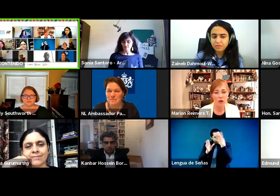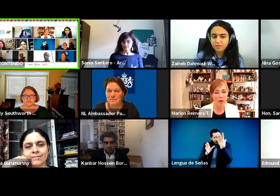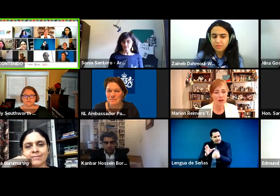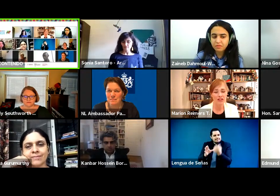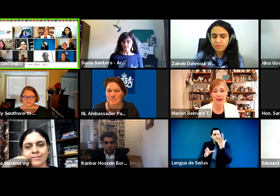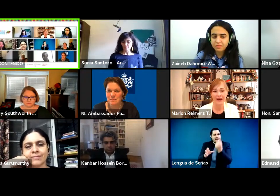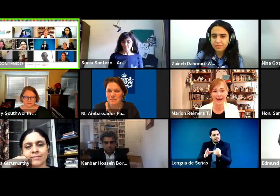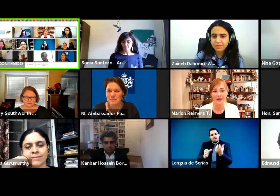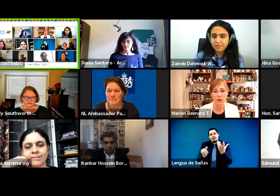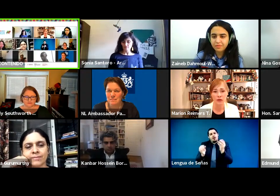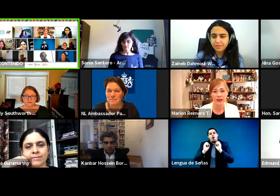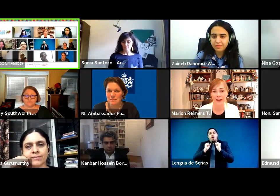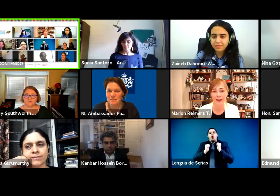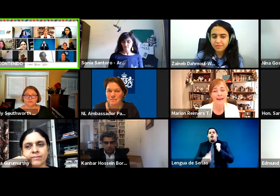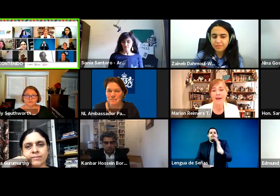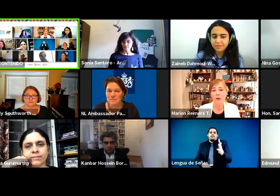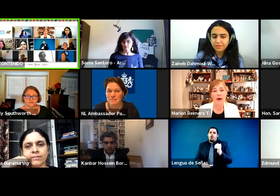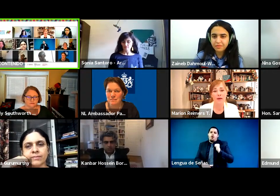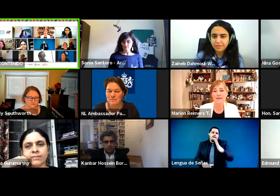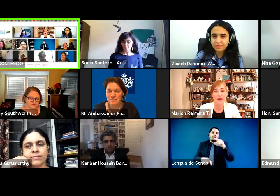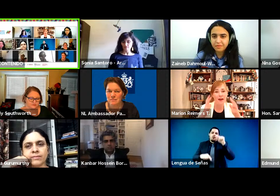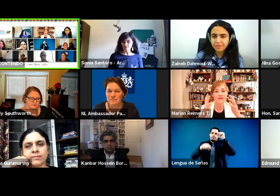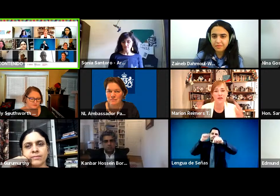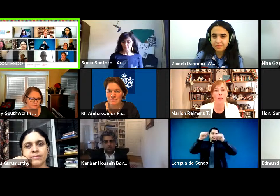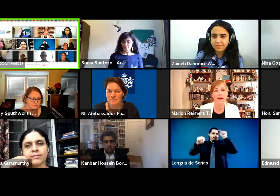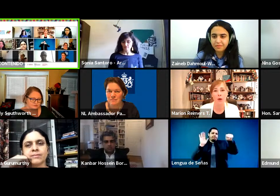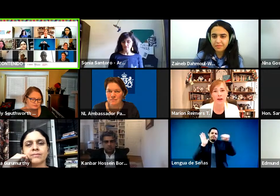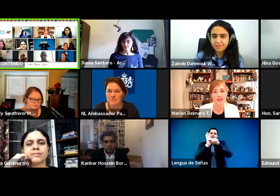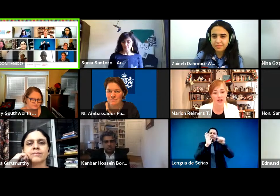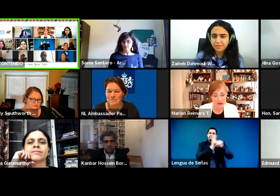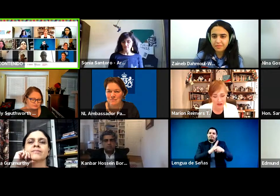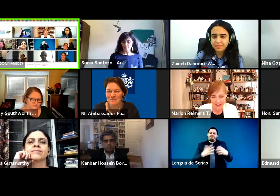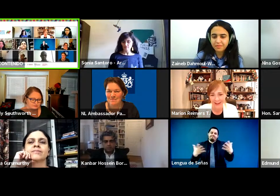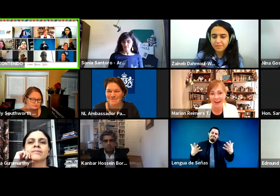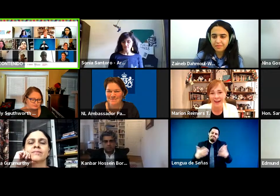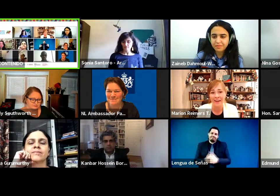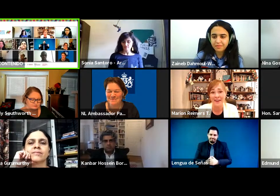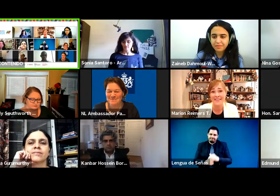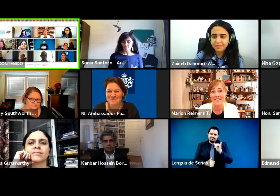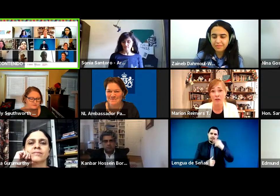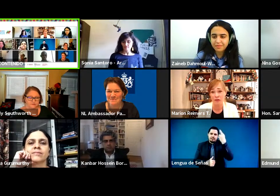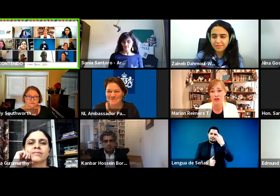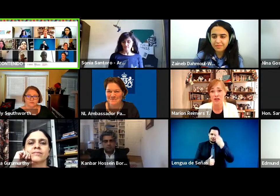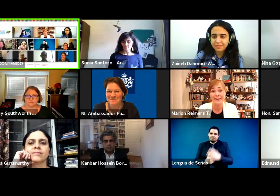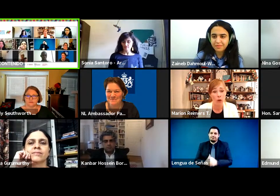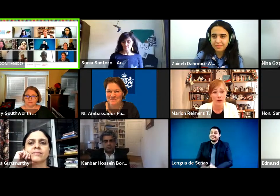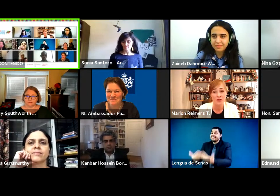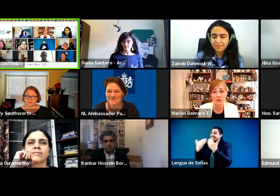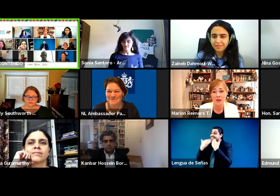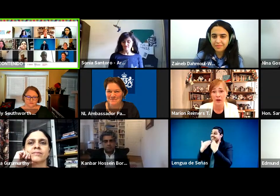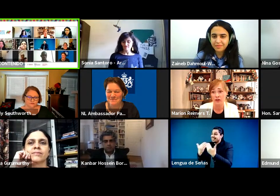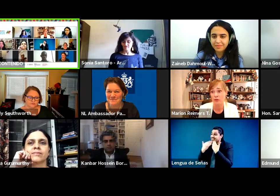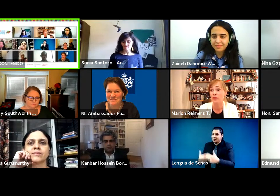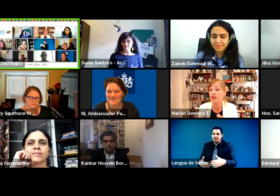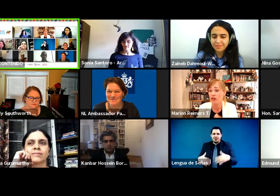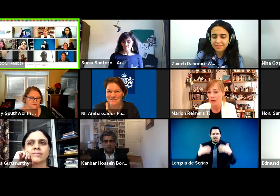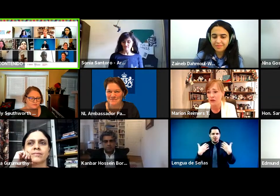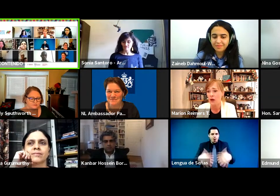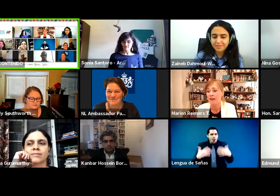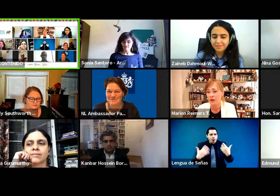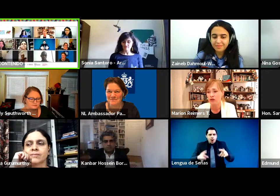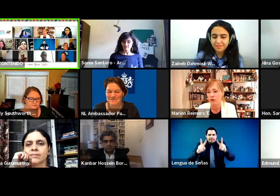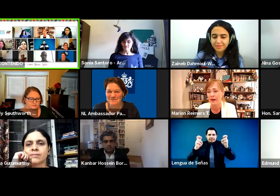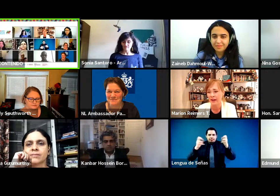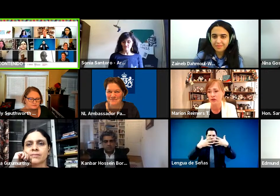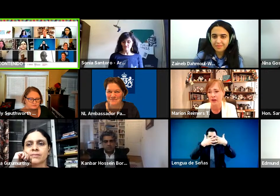Thank you so much, Edmund. I mean, we have so many questions that are unfortunately going to be unanswered, but some of